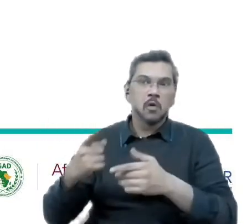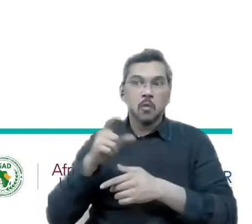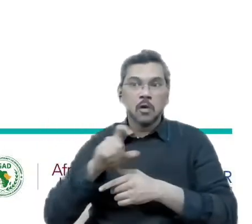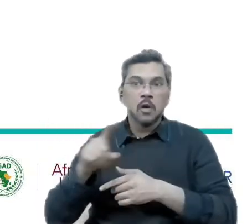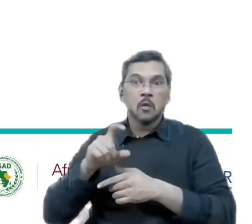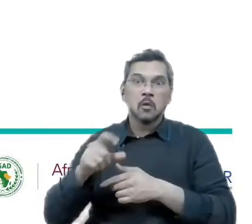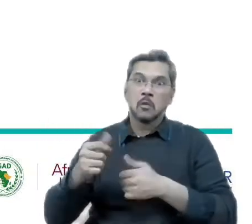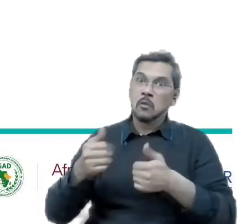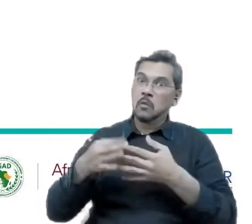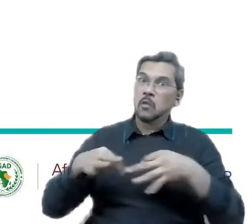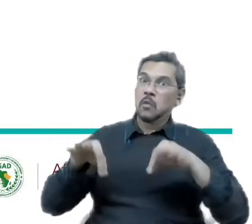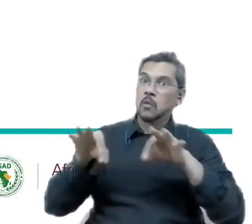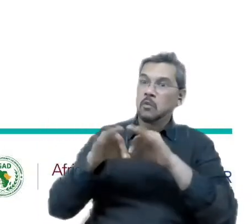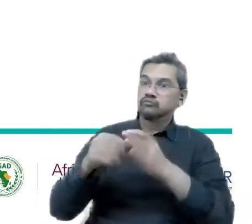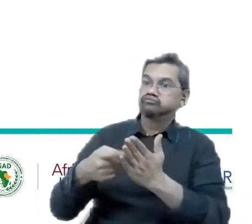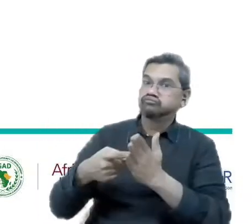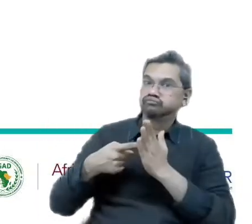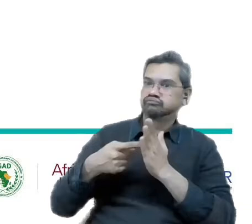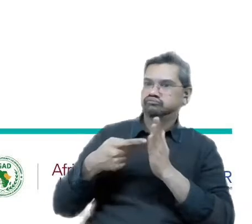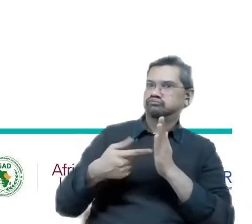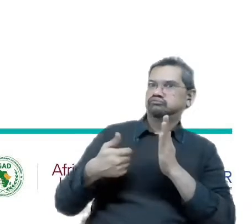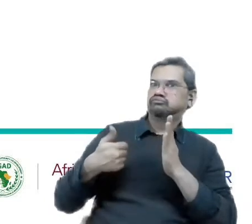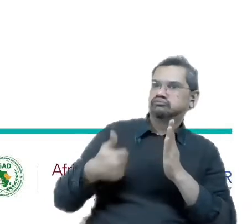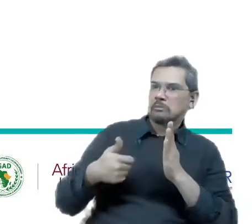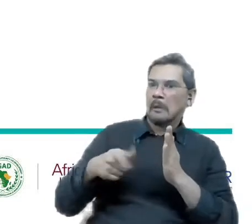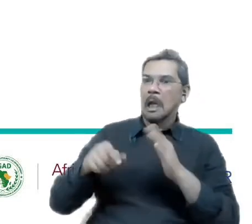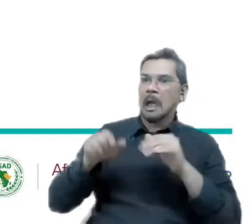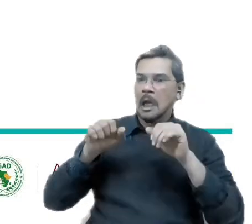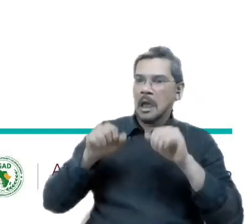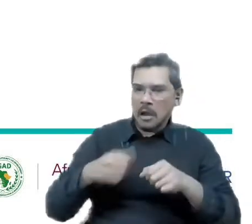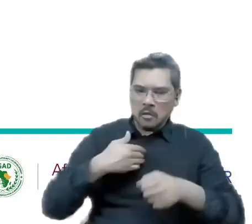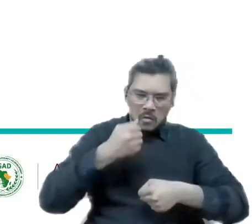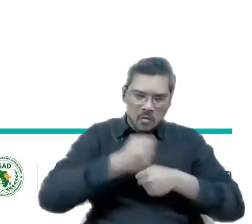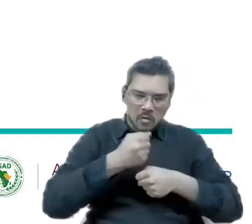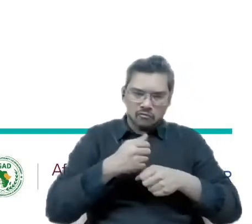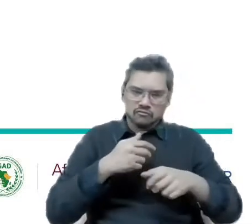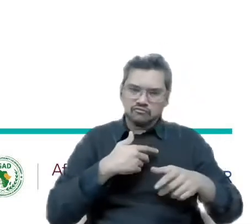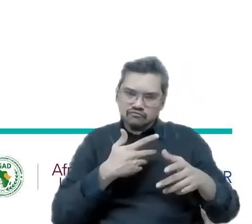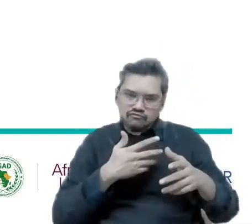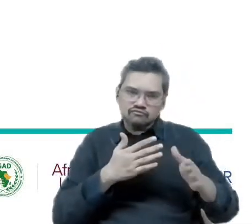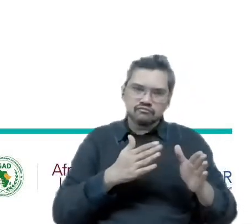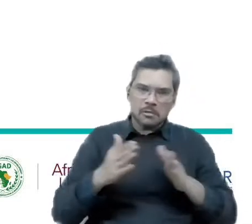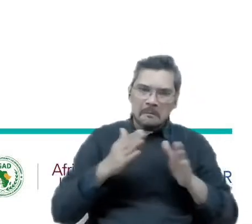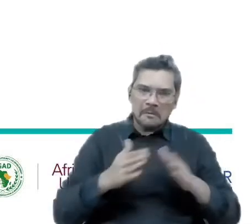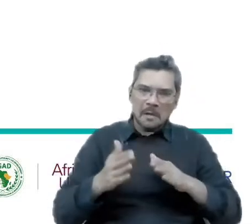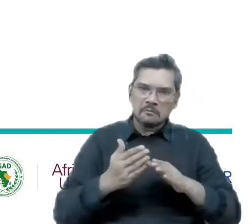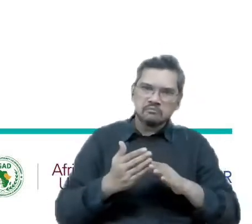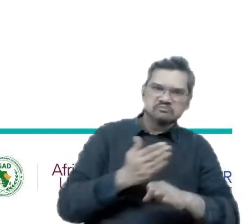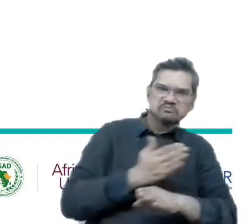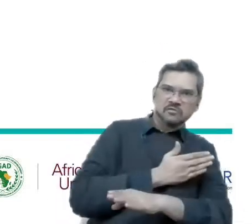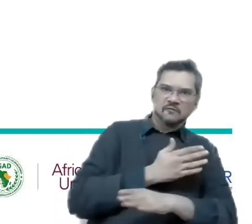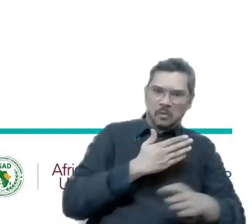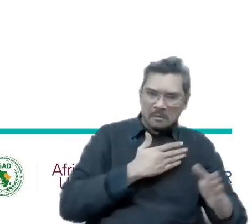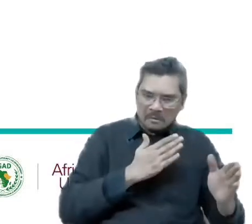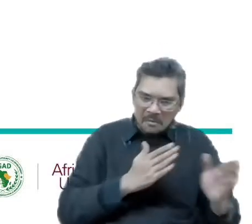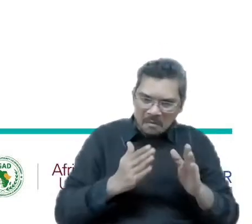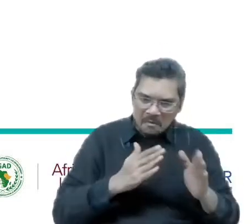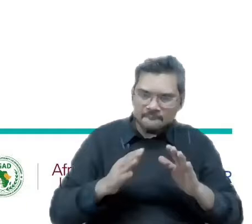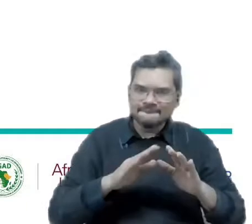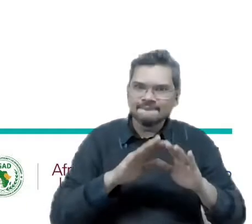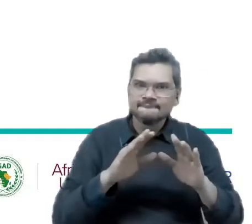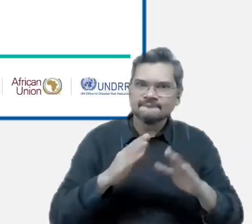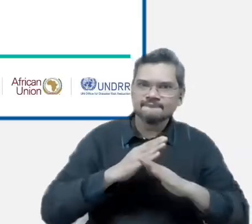other actors can in-bank their anticipatory actions well in advance. In my opinion, currently there are really good changes that we